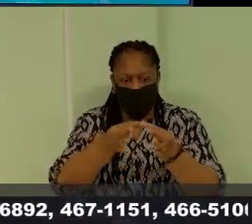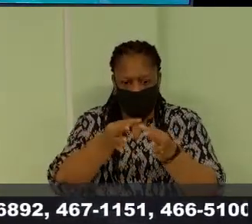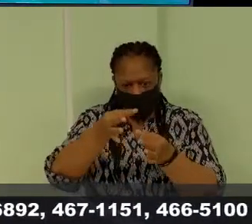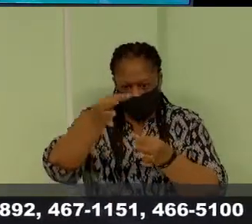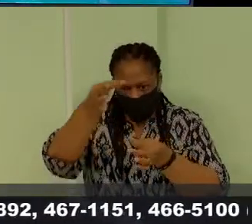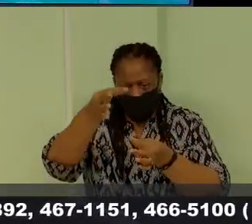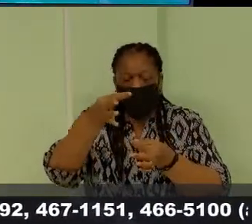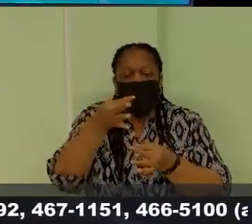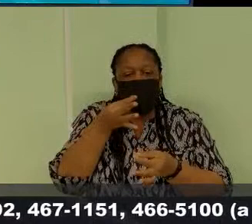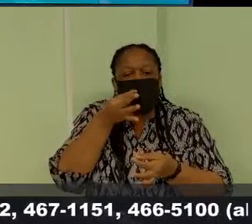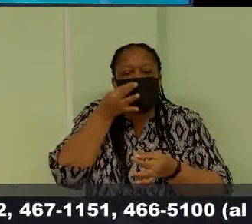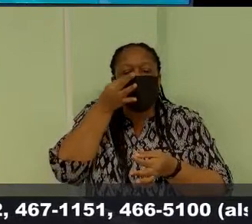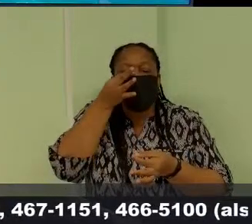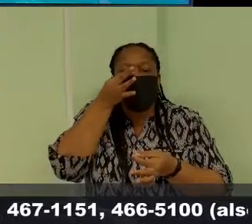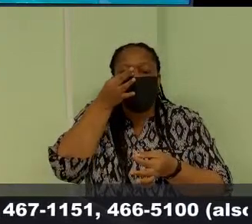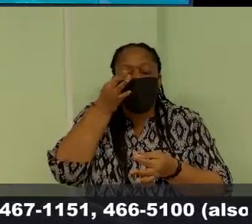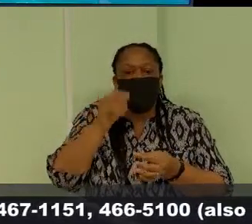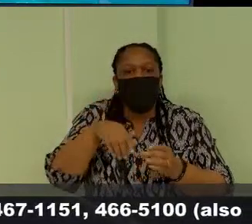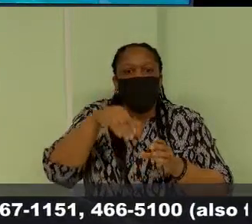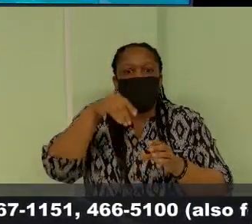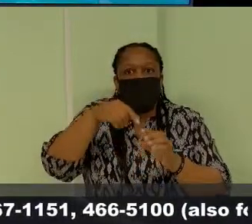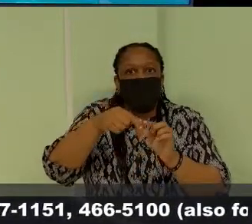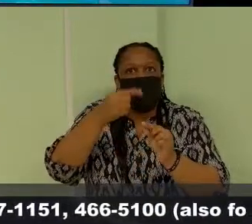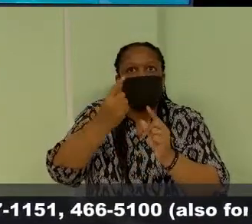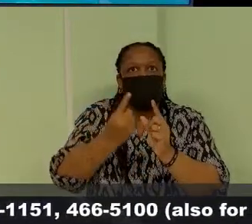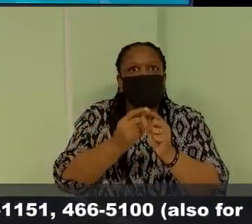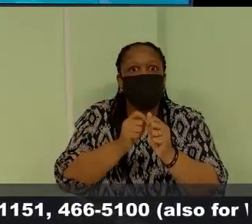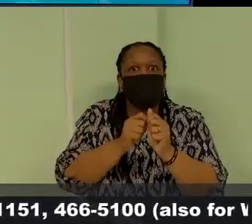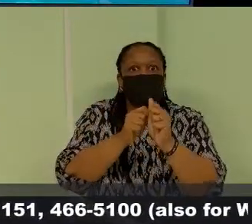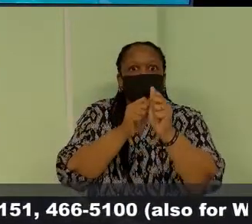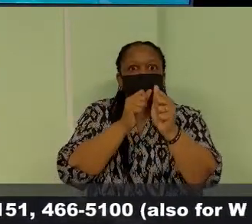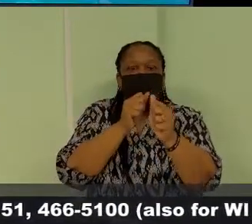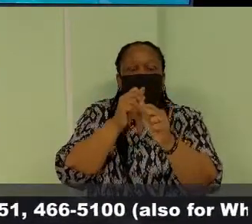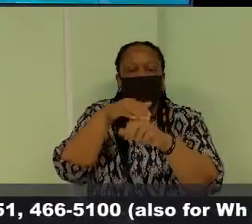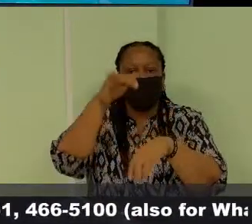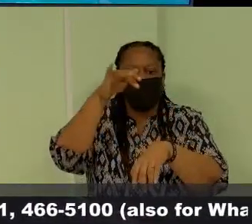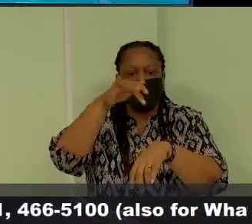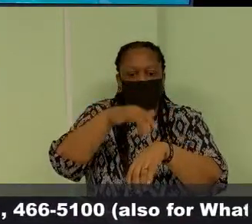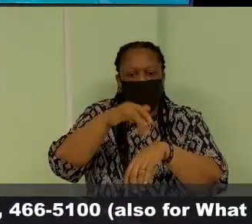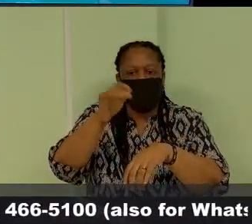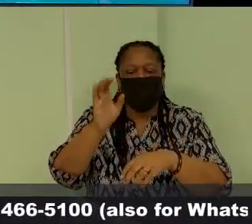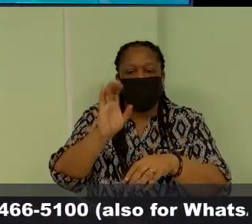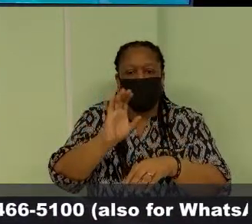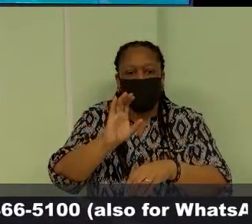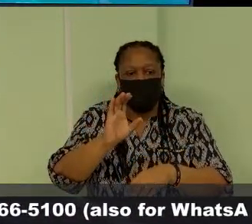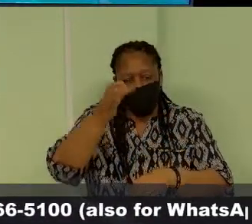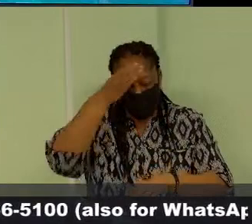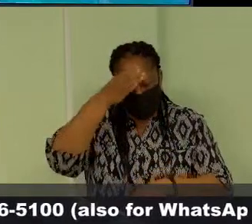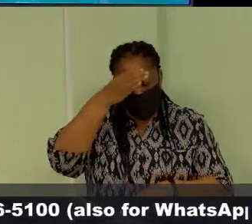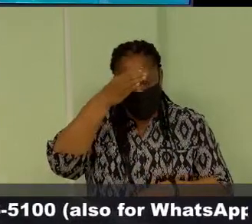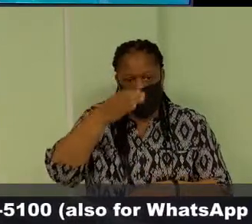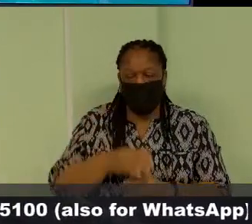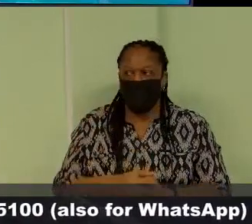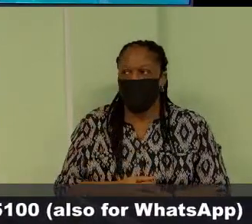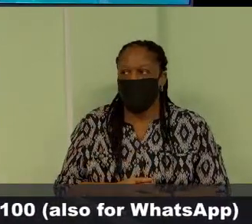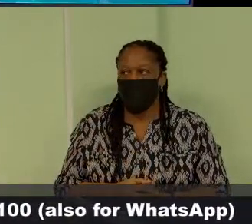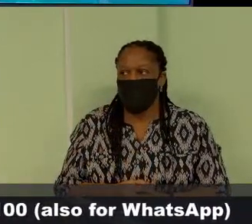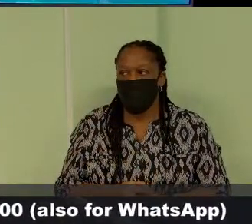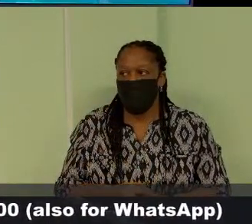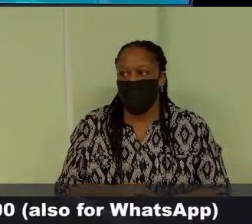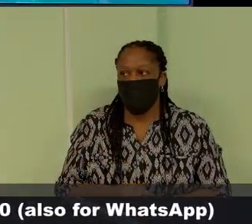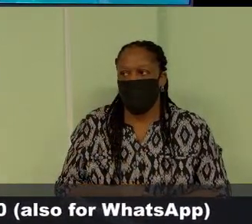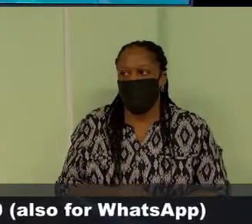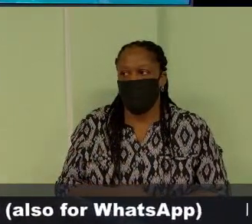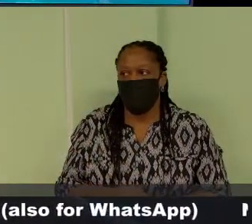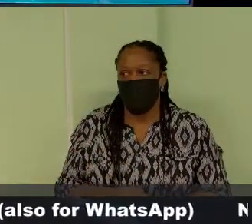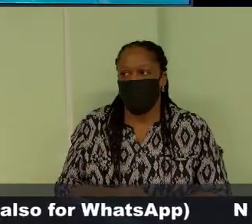Thank you, Leslie. Yes, the nose swab is a relatively simple procedure once it is done correctly. And when